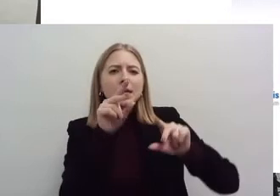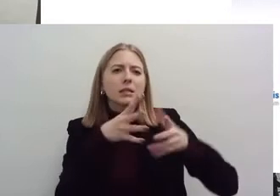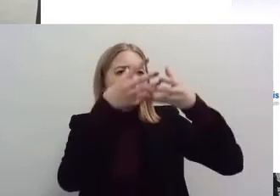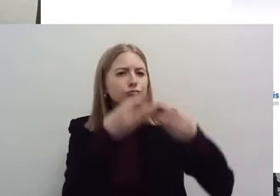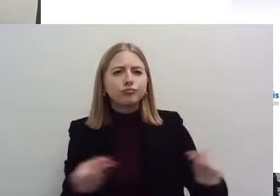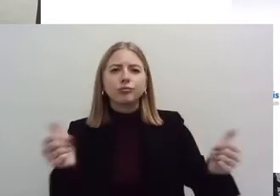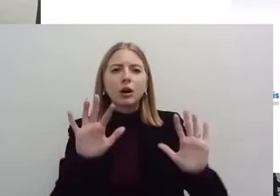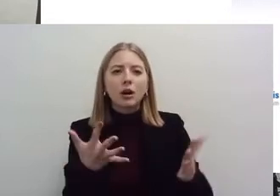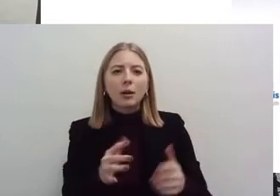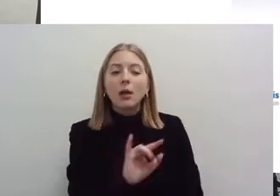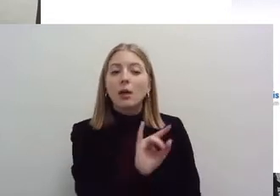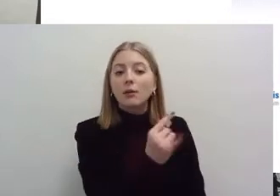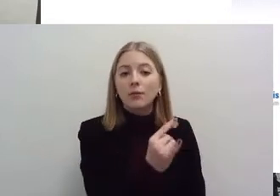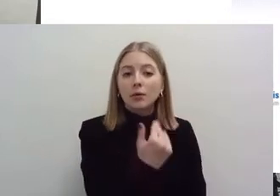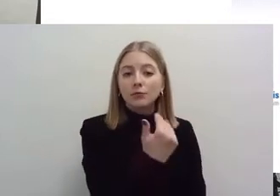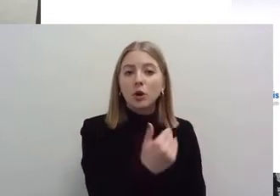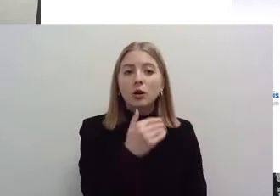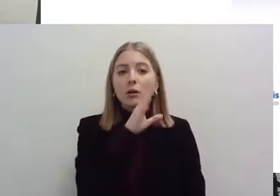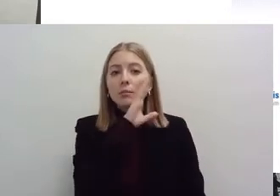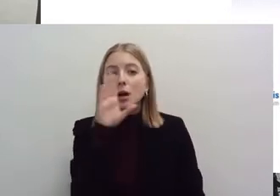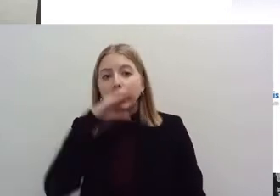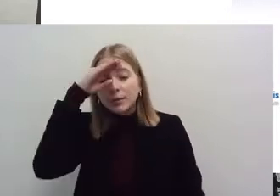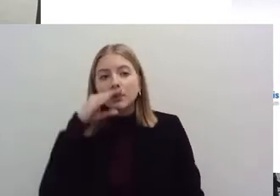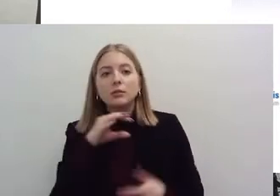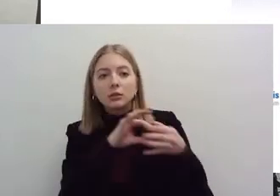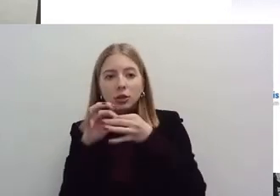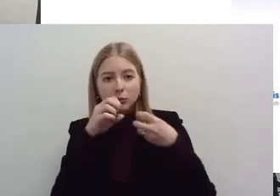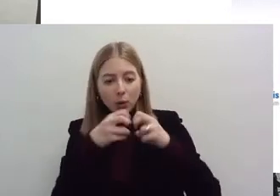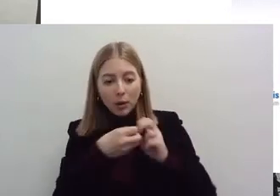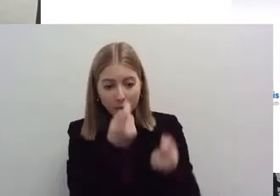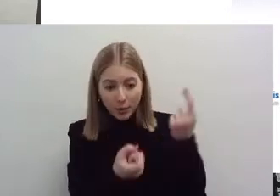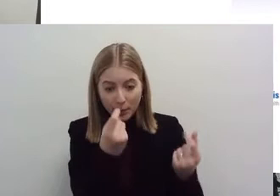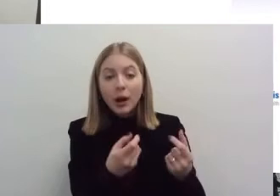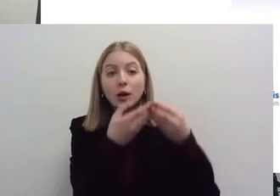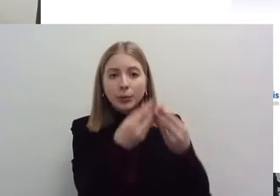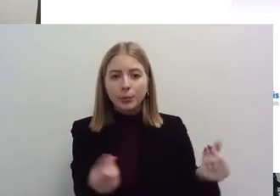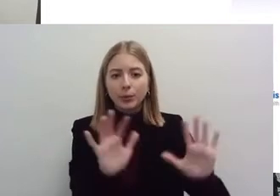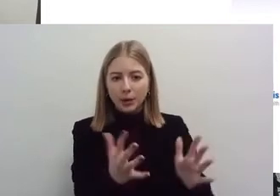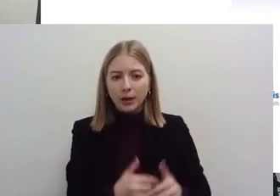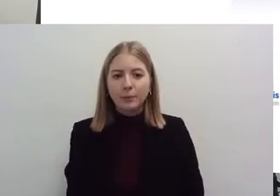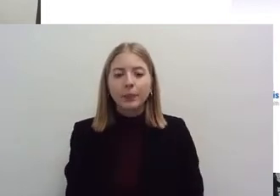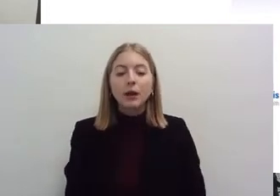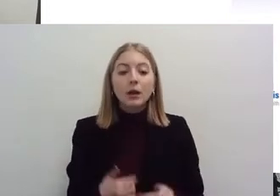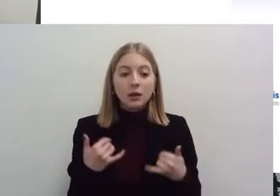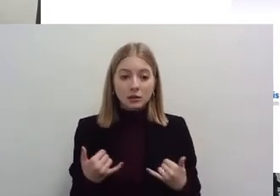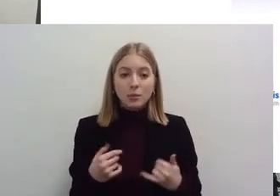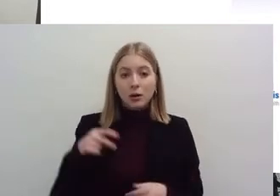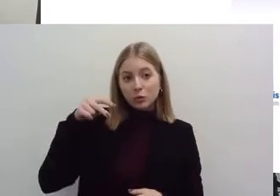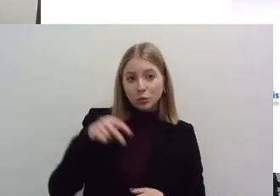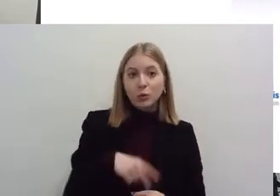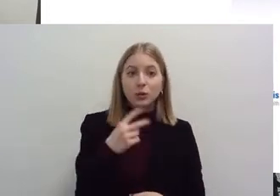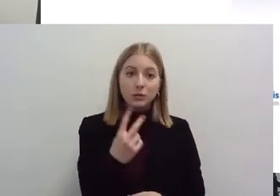things like that. And then the last year of the project is where we sort